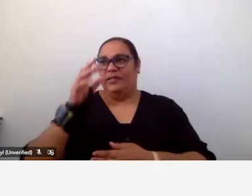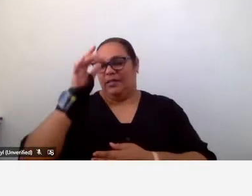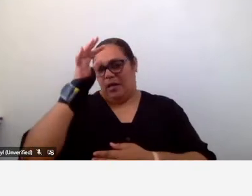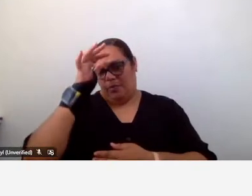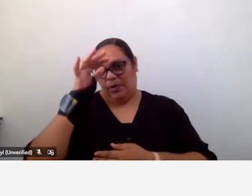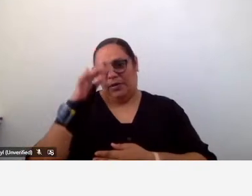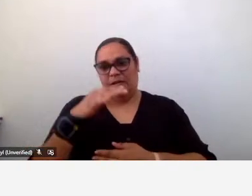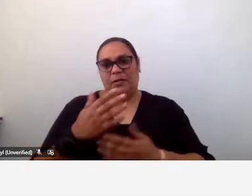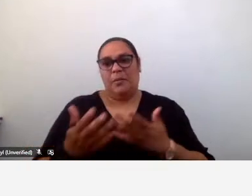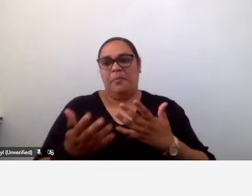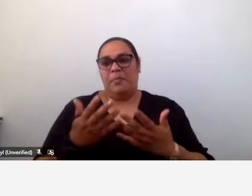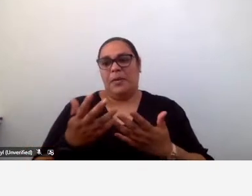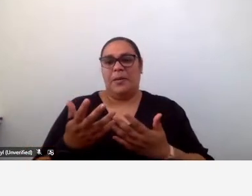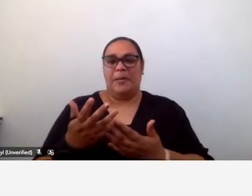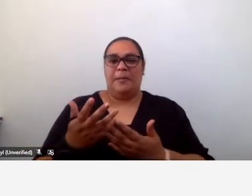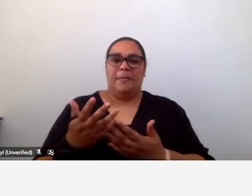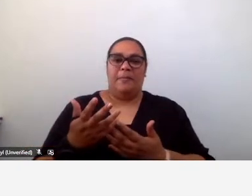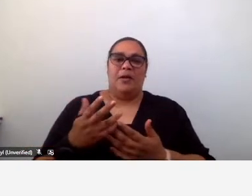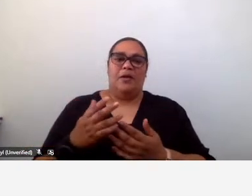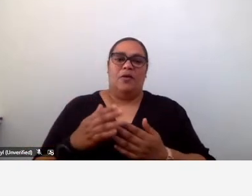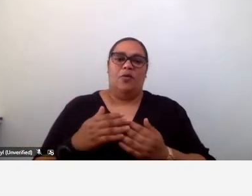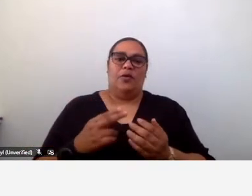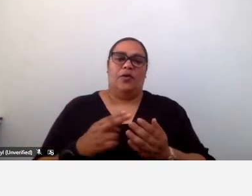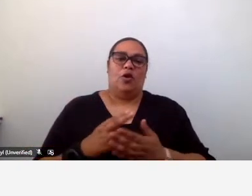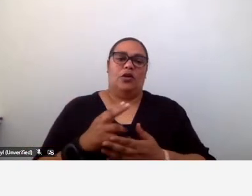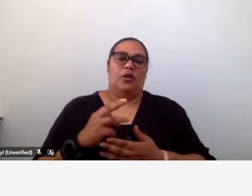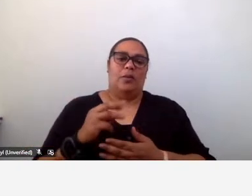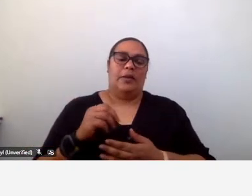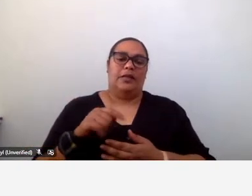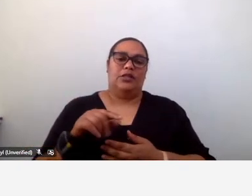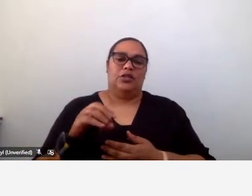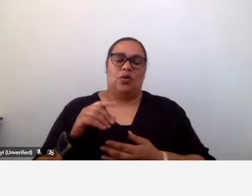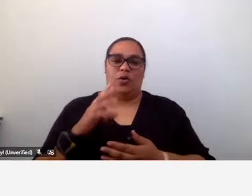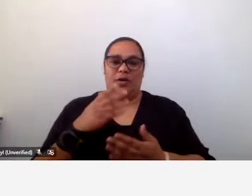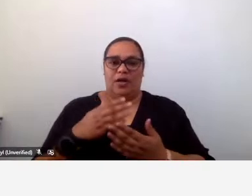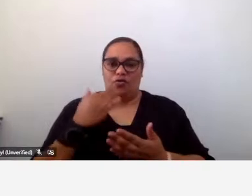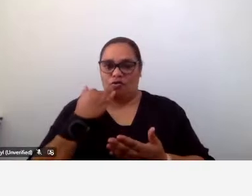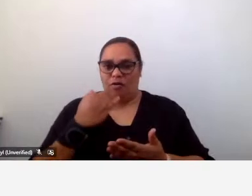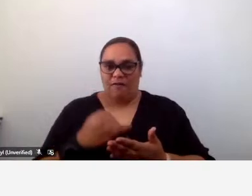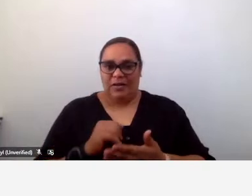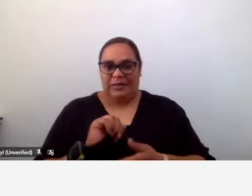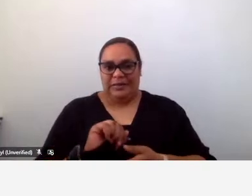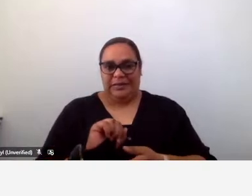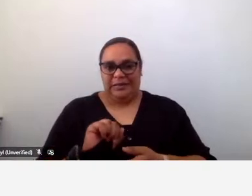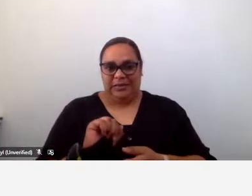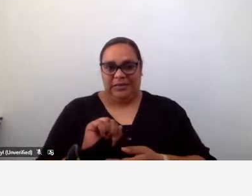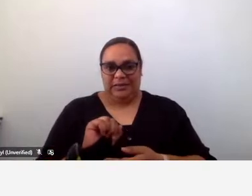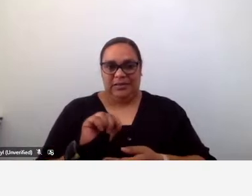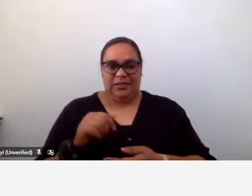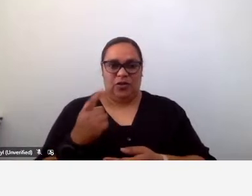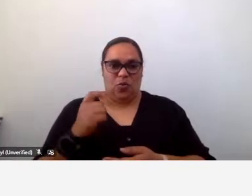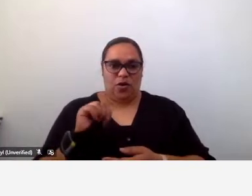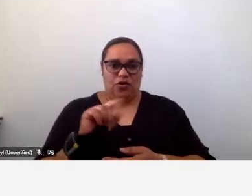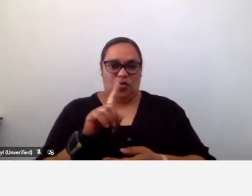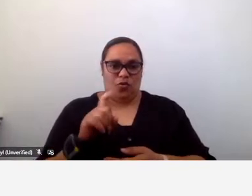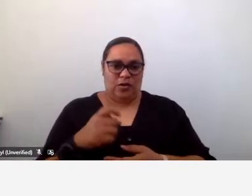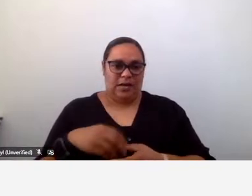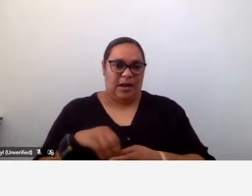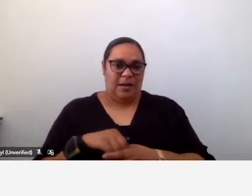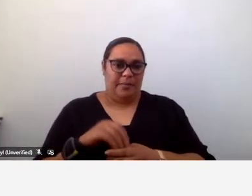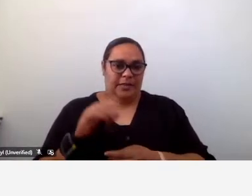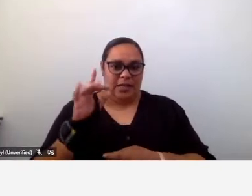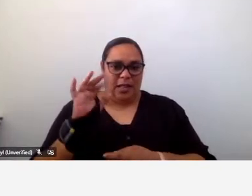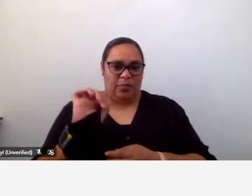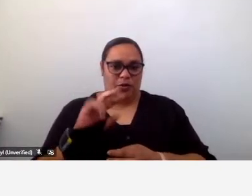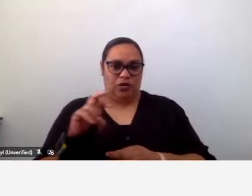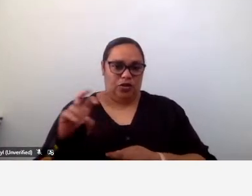which may be, Honorable Ngenzu, may you confirm that is one of your questions related to Stellenbosch